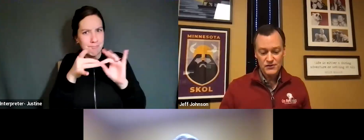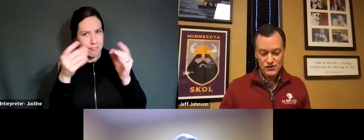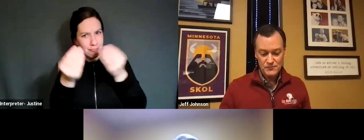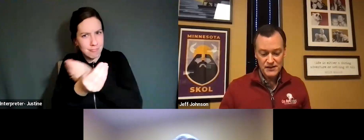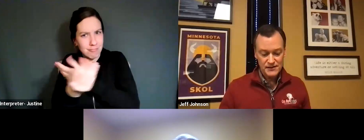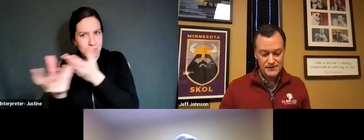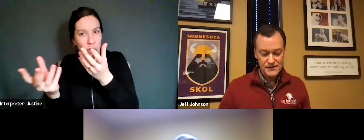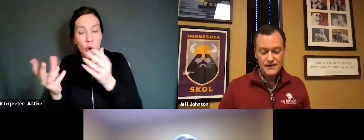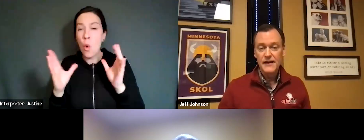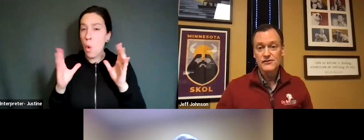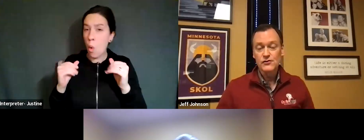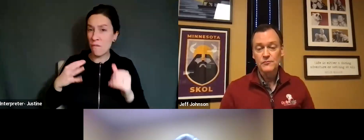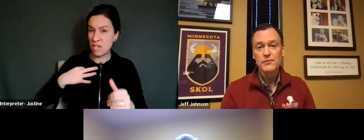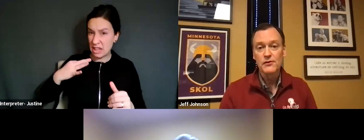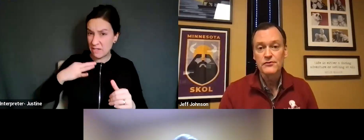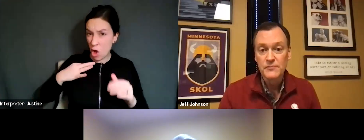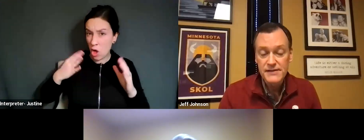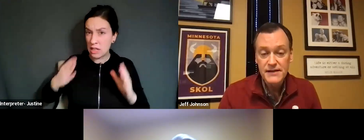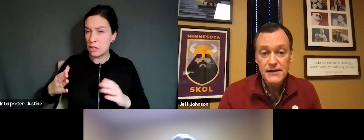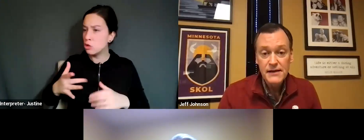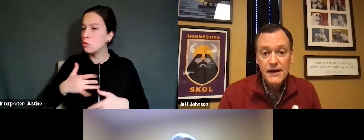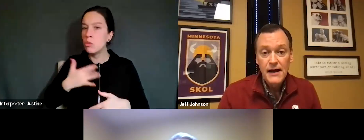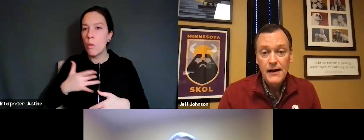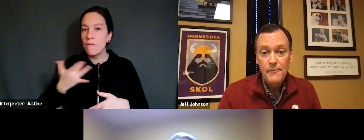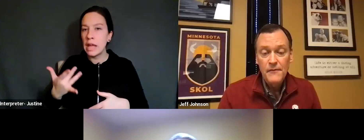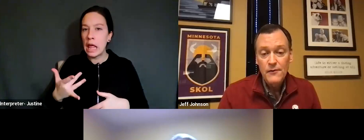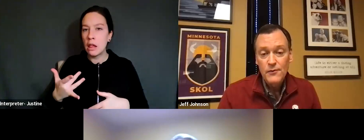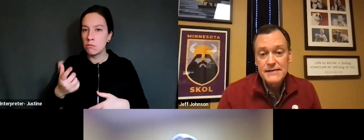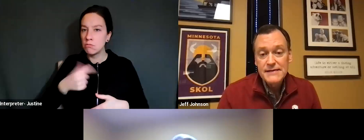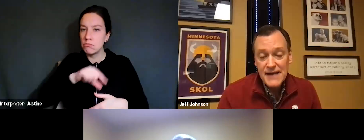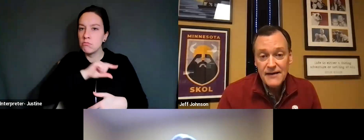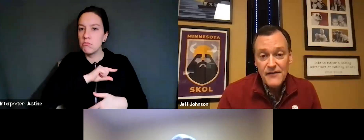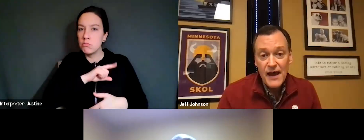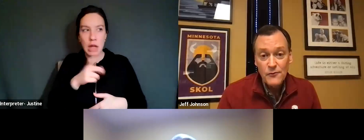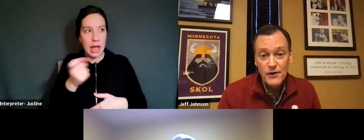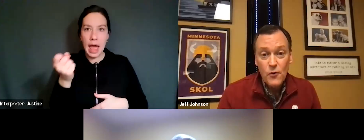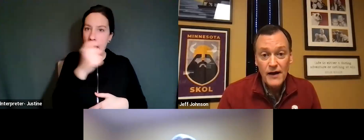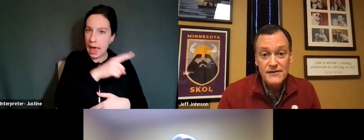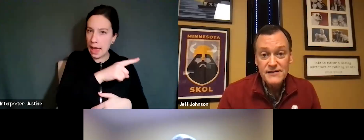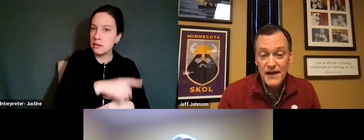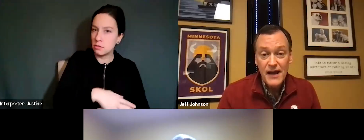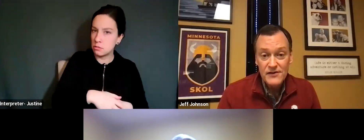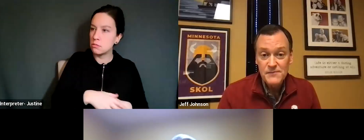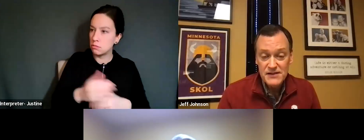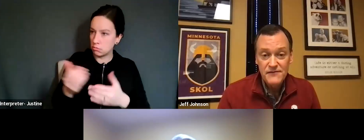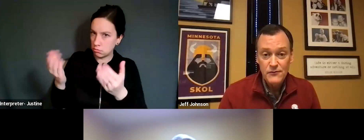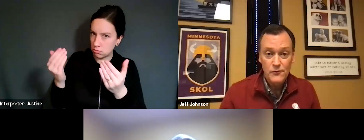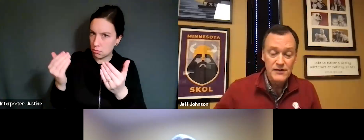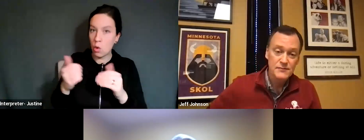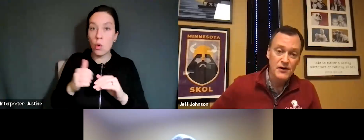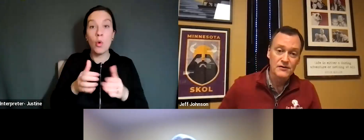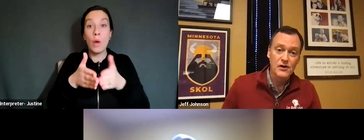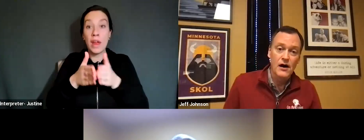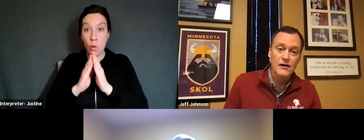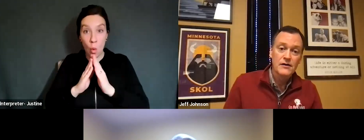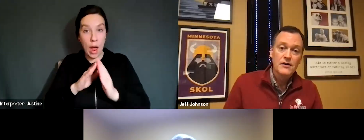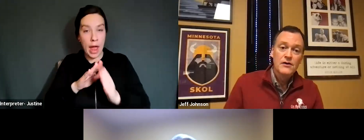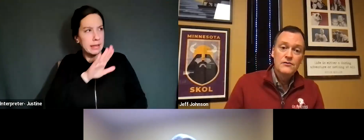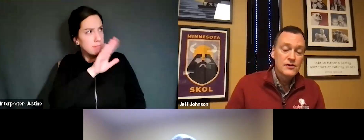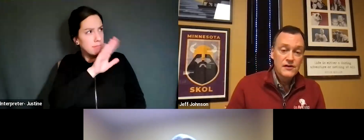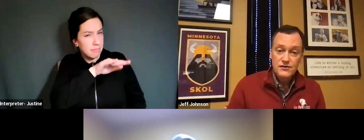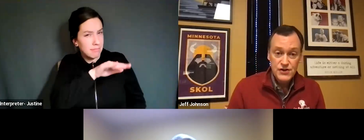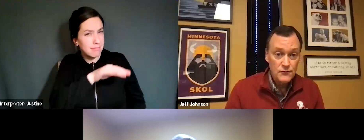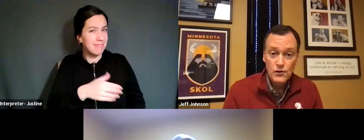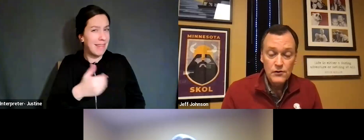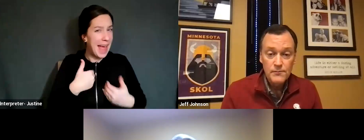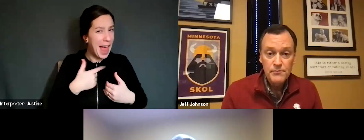that information because they assume people are too busy. They would send that request, if they have a specific request about a dog,